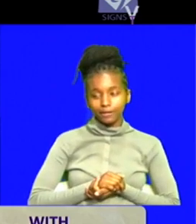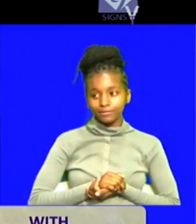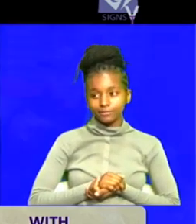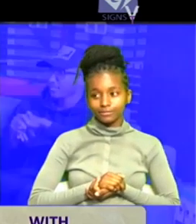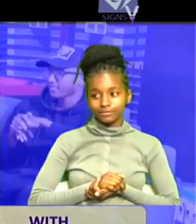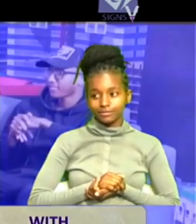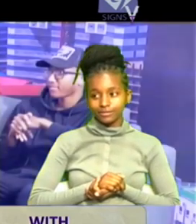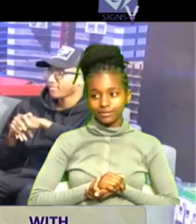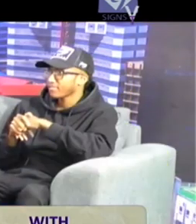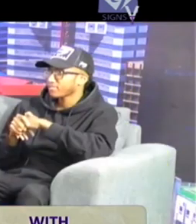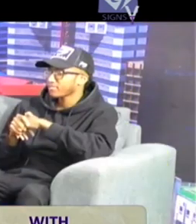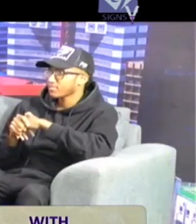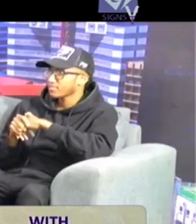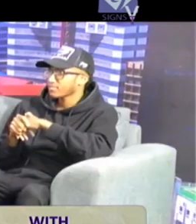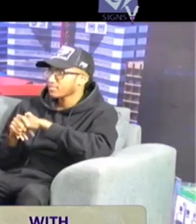But you know,